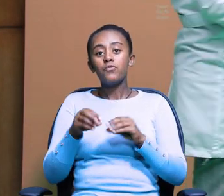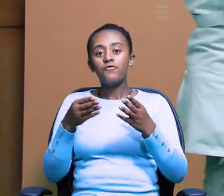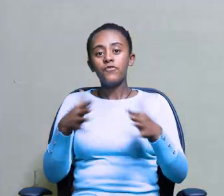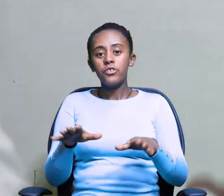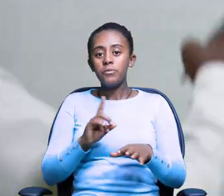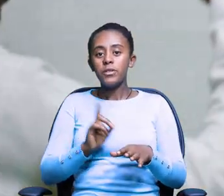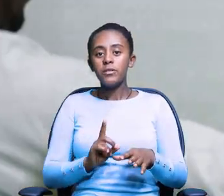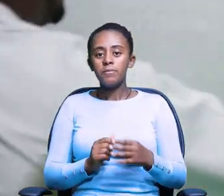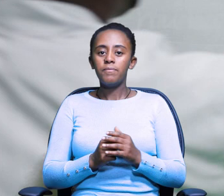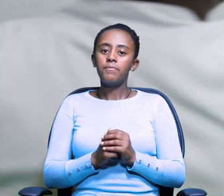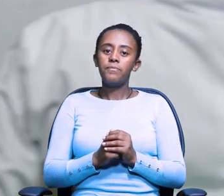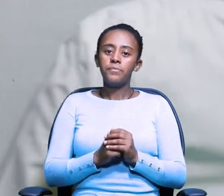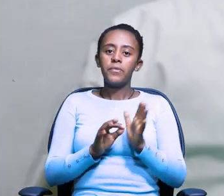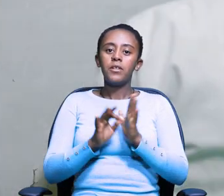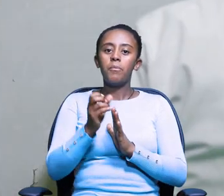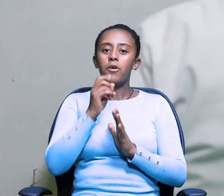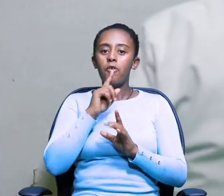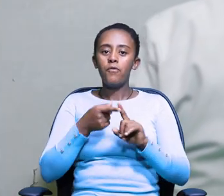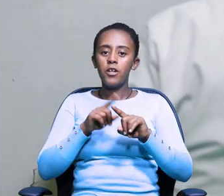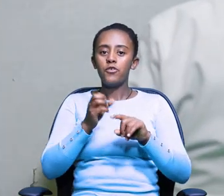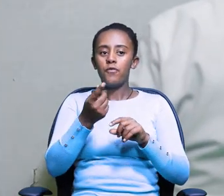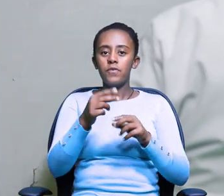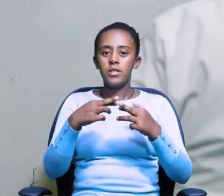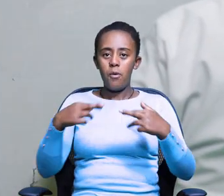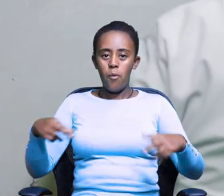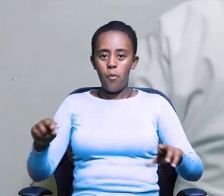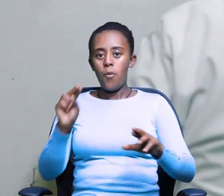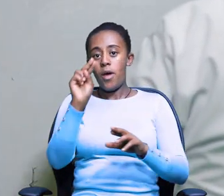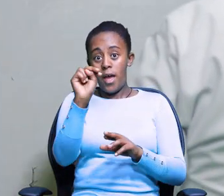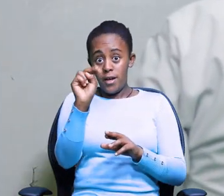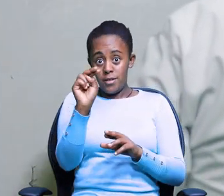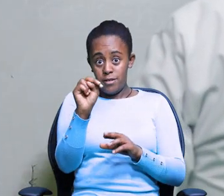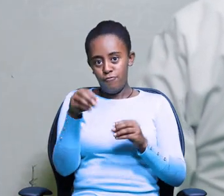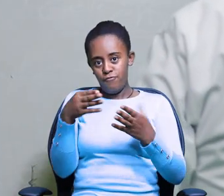us is number of turns of the wire. N is equal to